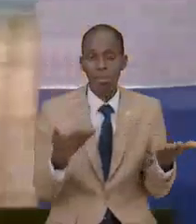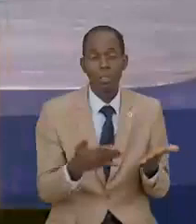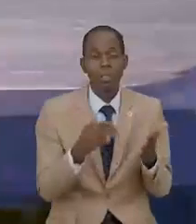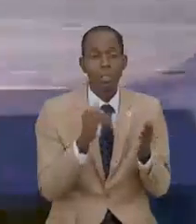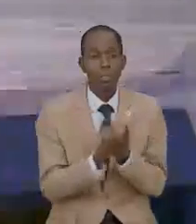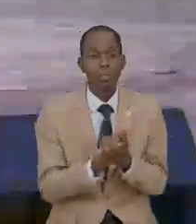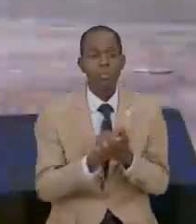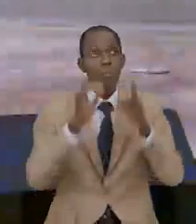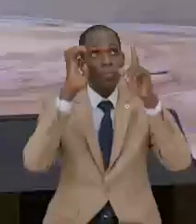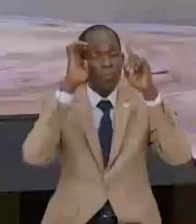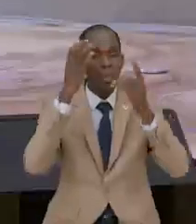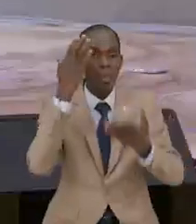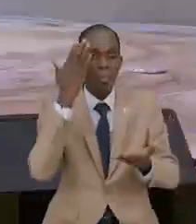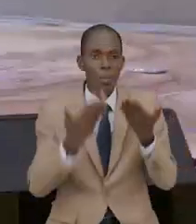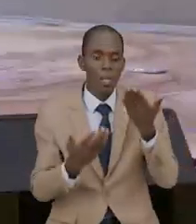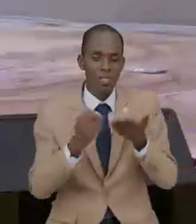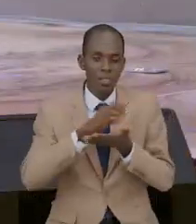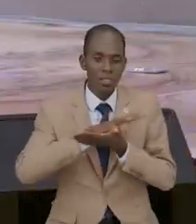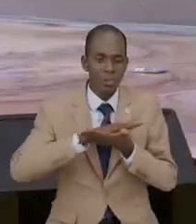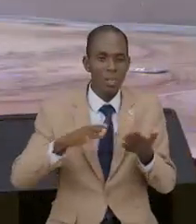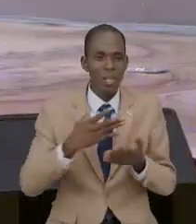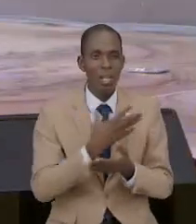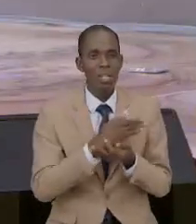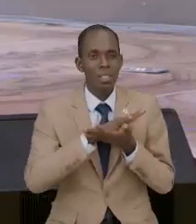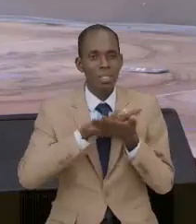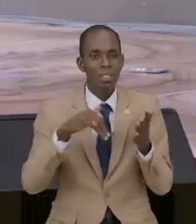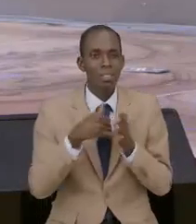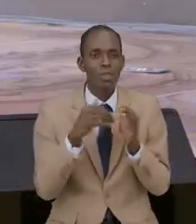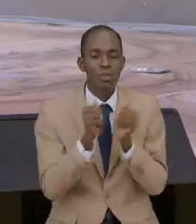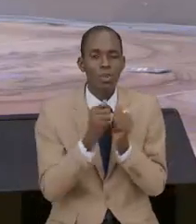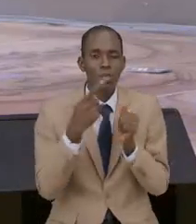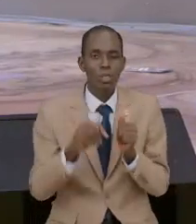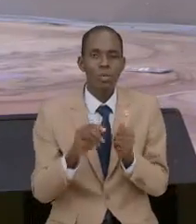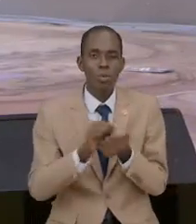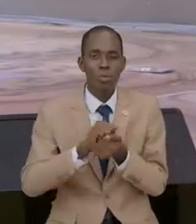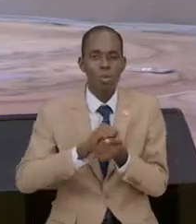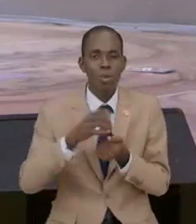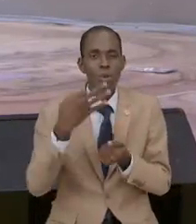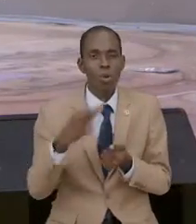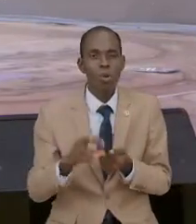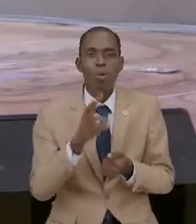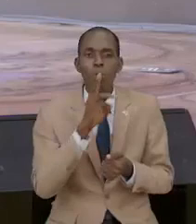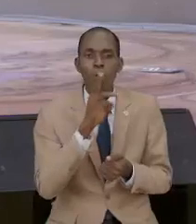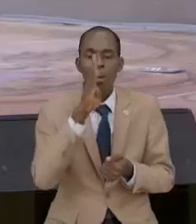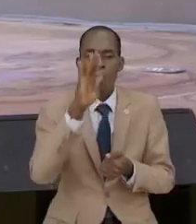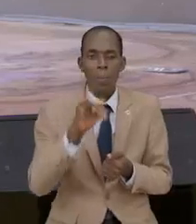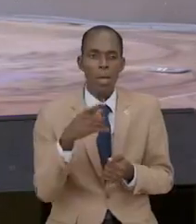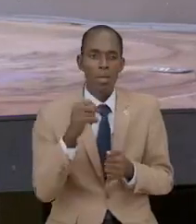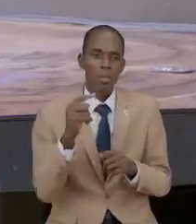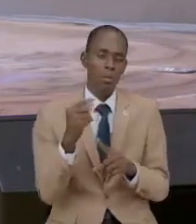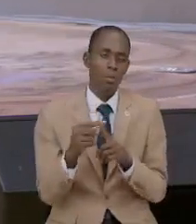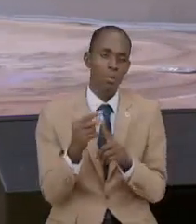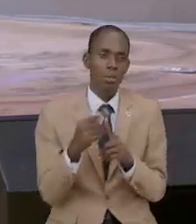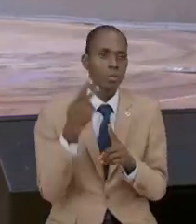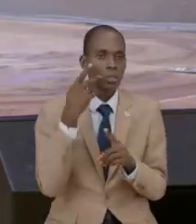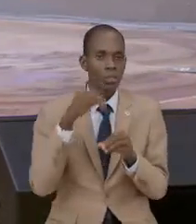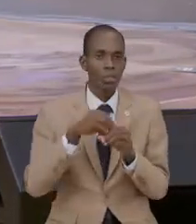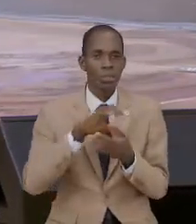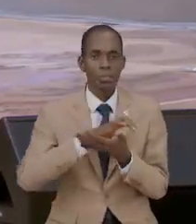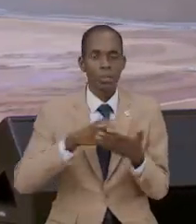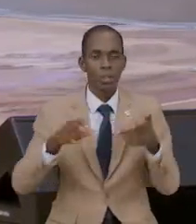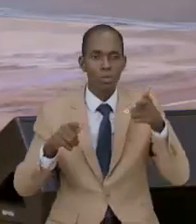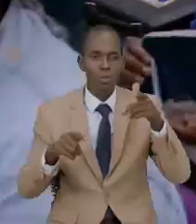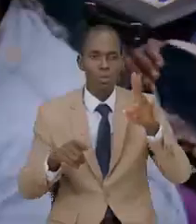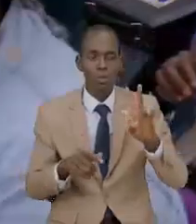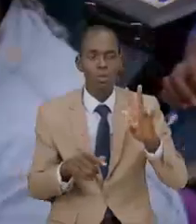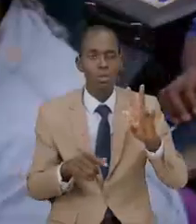might sanctify and cleanse it with the washing of water by the word. Look at verse 26, 27.